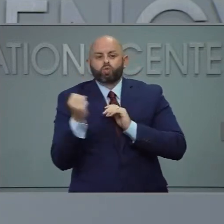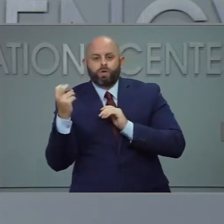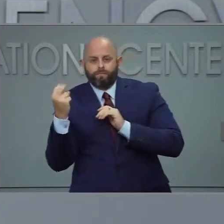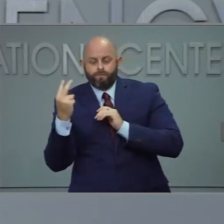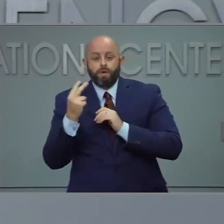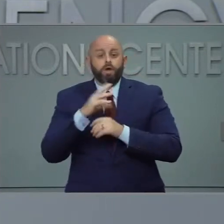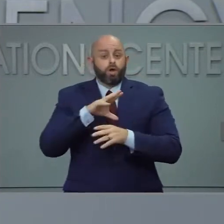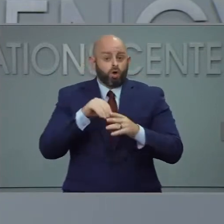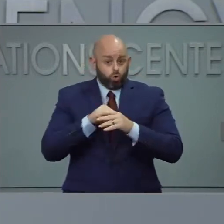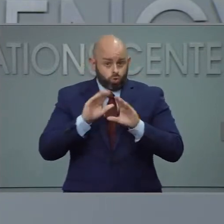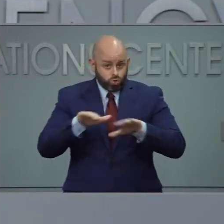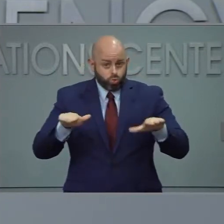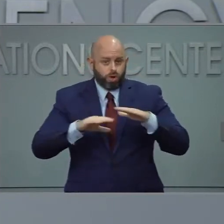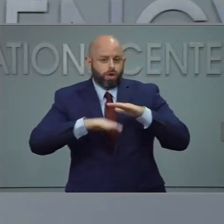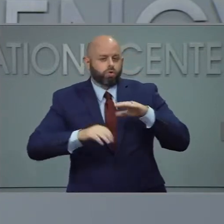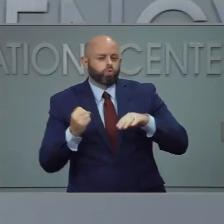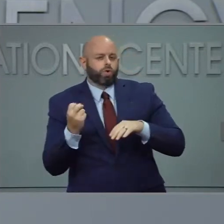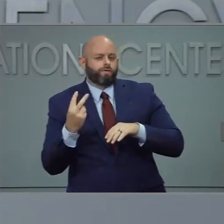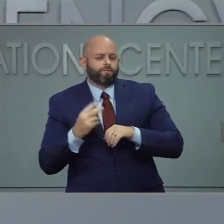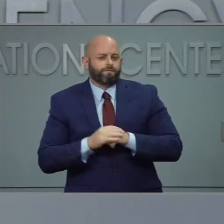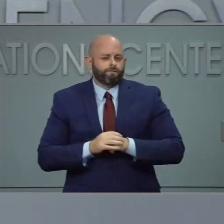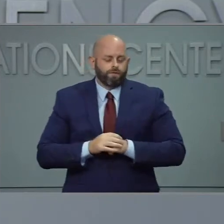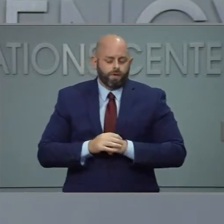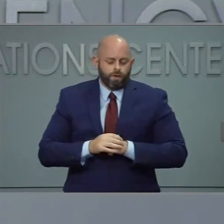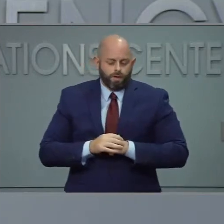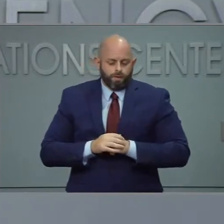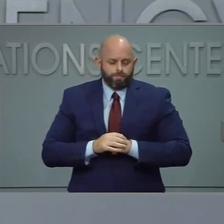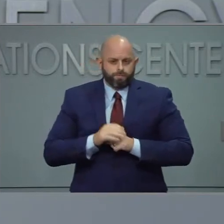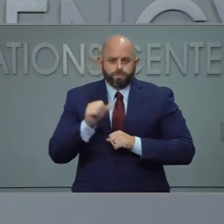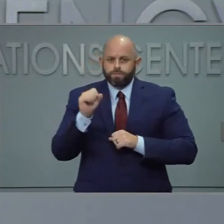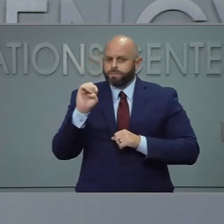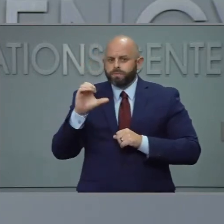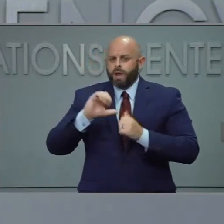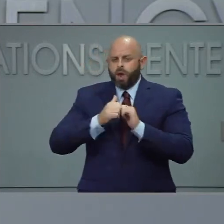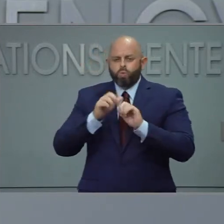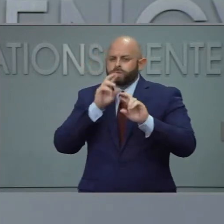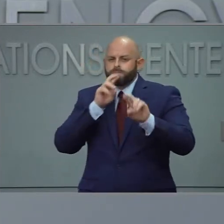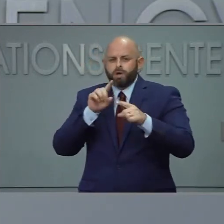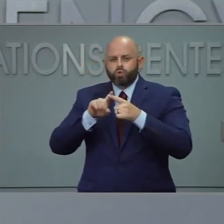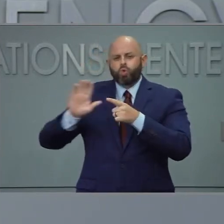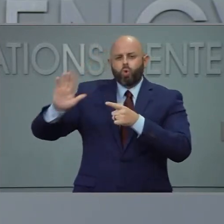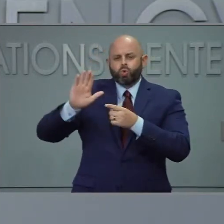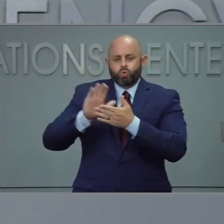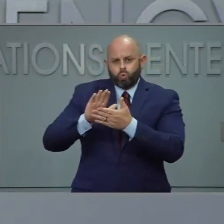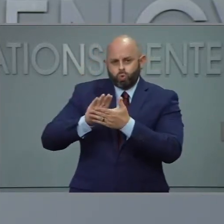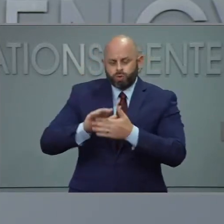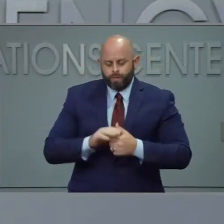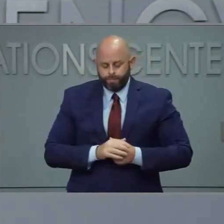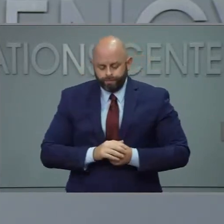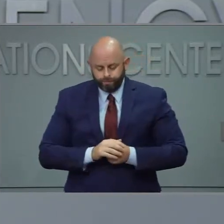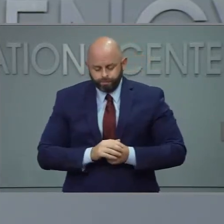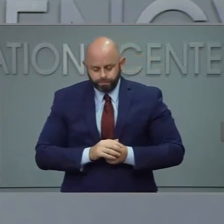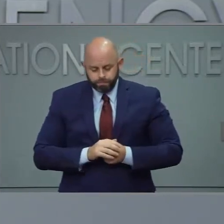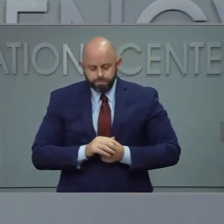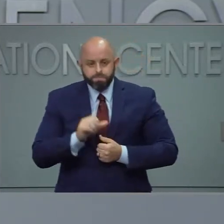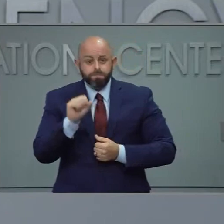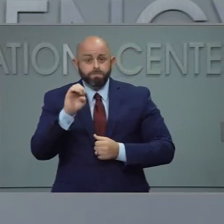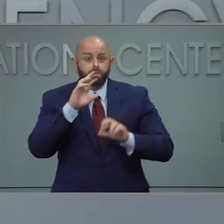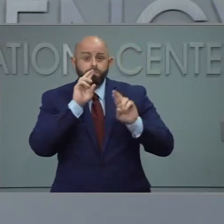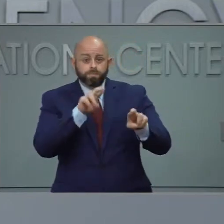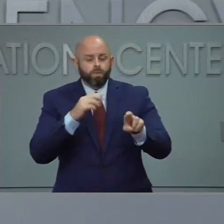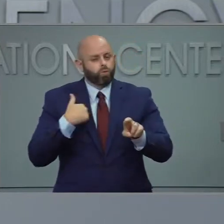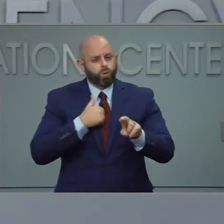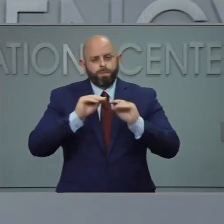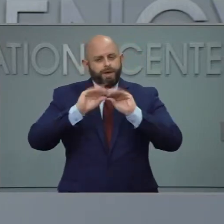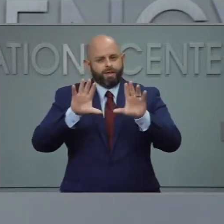those under 12. What are you going to do to combat that, if anything? Well, I think we've been very clear in our toolkit